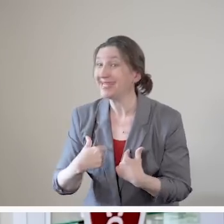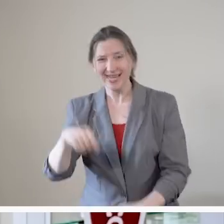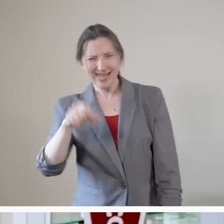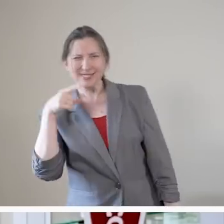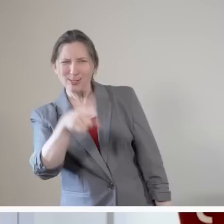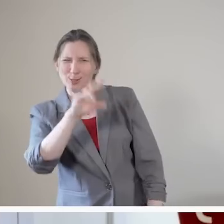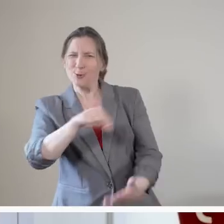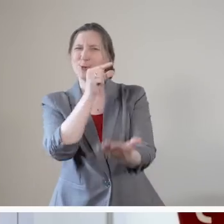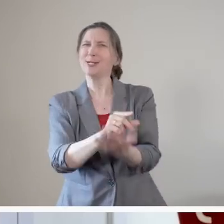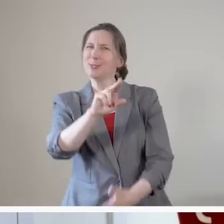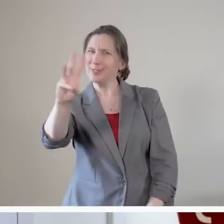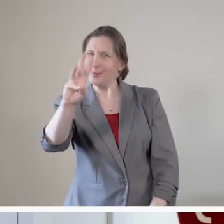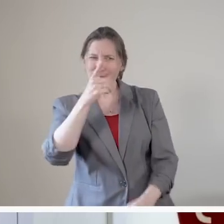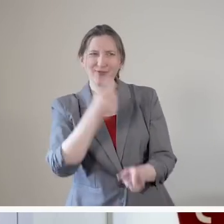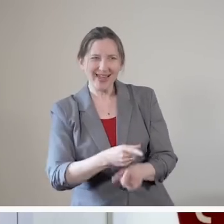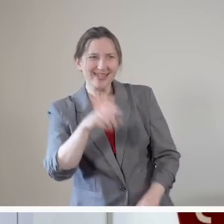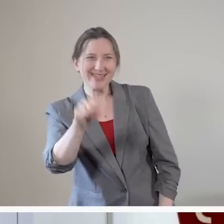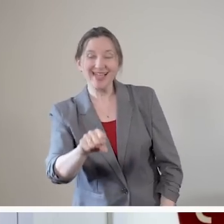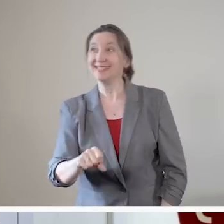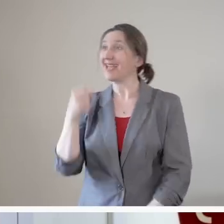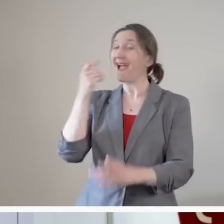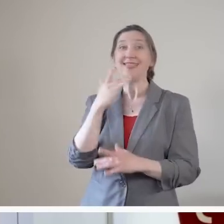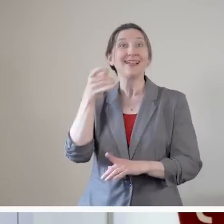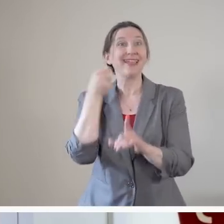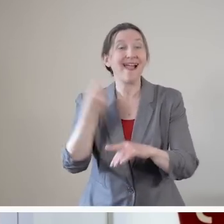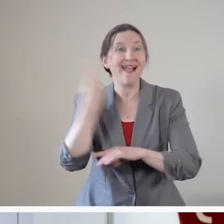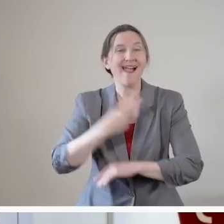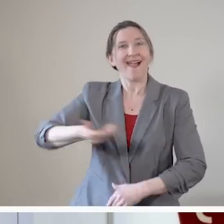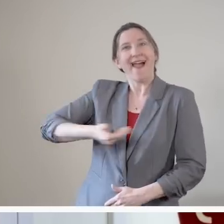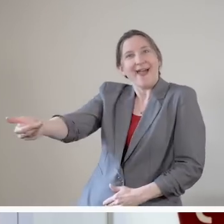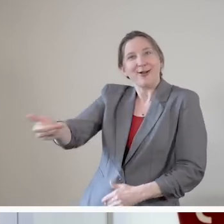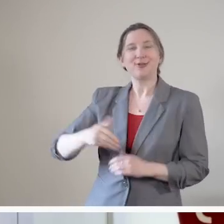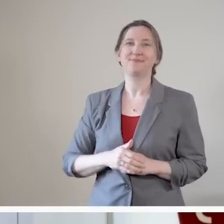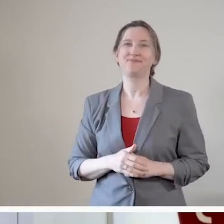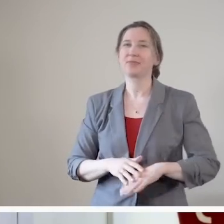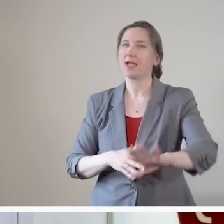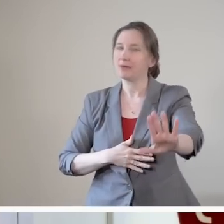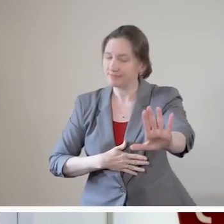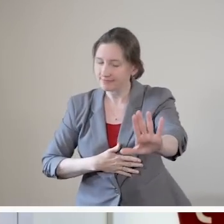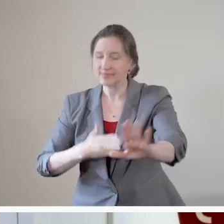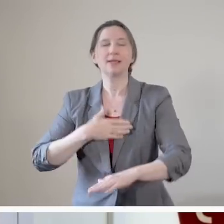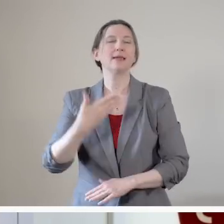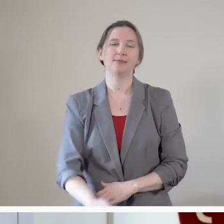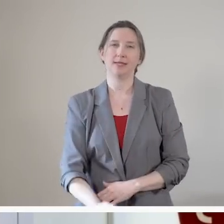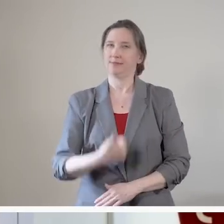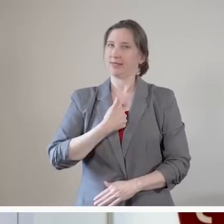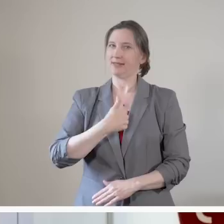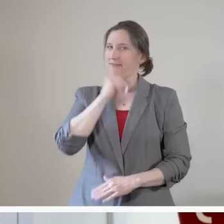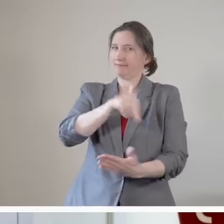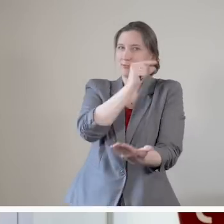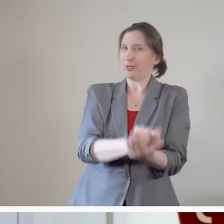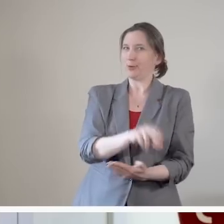will come. Okay, I have to get this off my chest. I didn't go to Wisconsin. My wife Sue did.